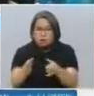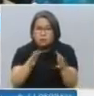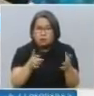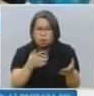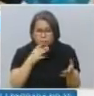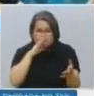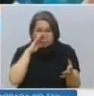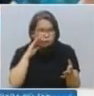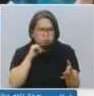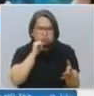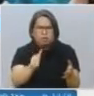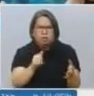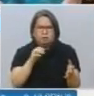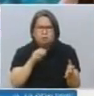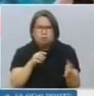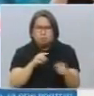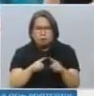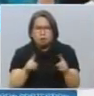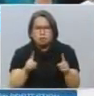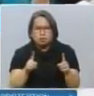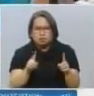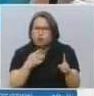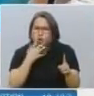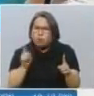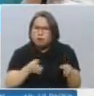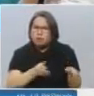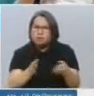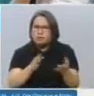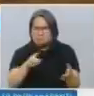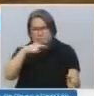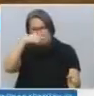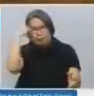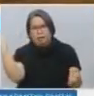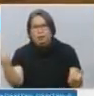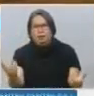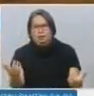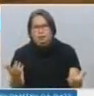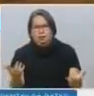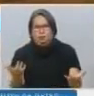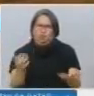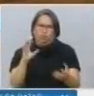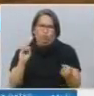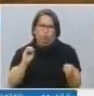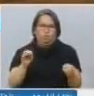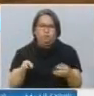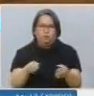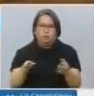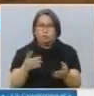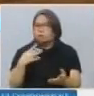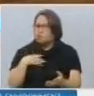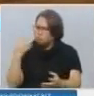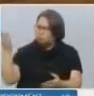purple or white. It's black. You want to see it? I will invite